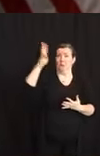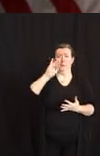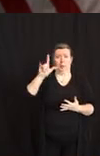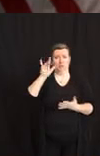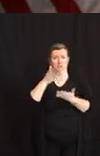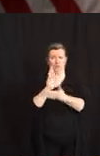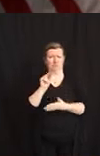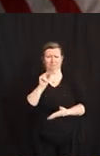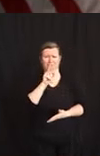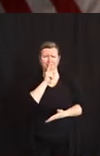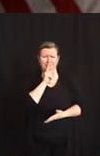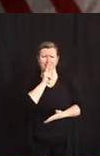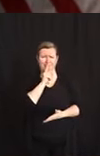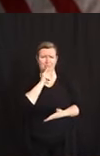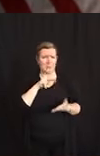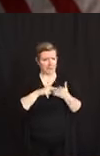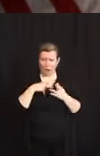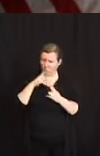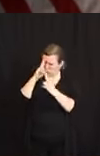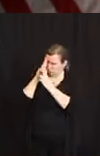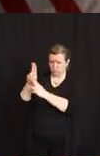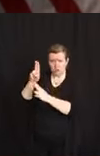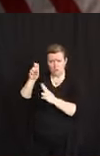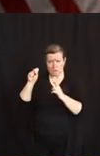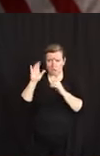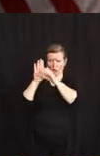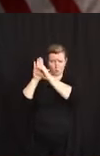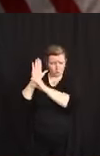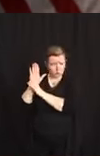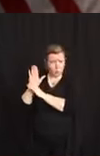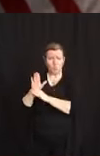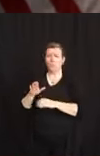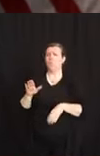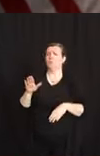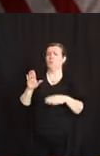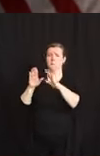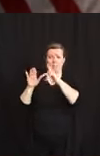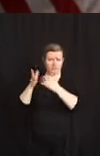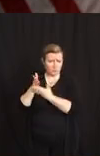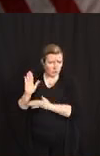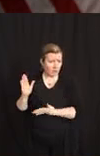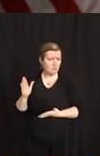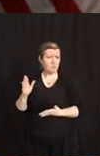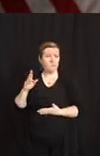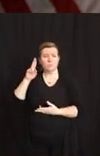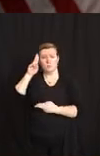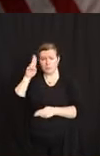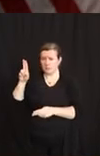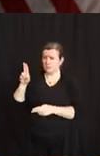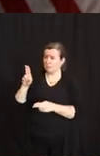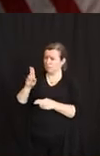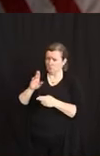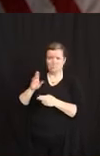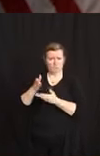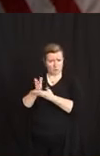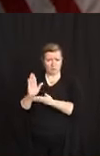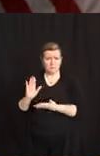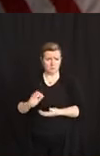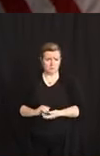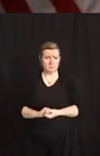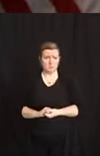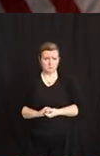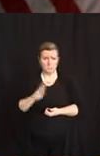respect the U.S. Constitution as well as our own. We respect the Bill of Rights. I have no insight on the charges that were brought against that woman. Literally, I've read about